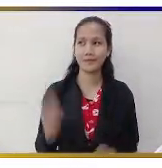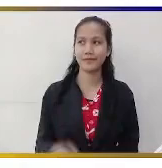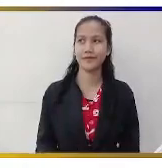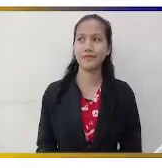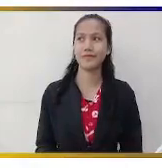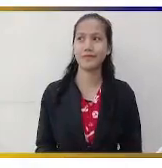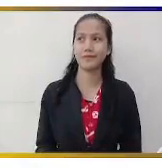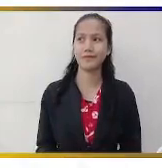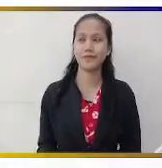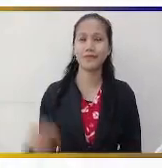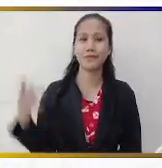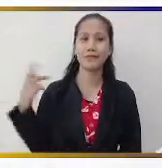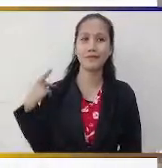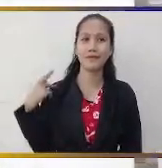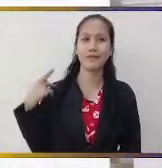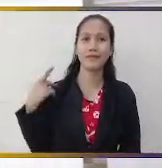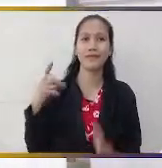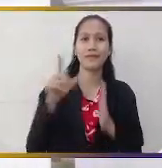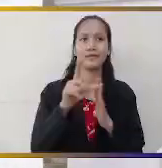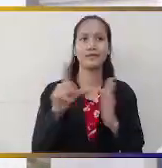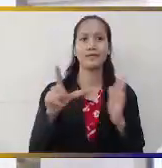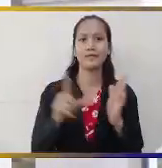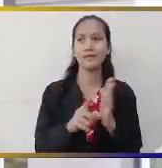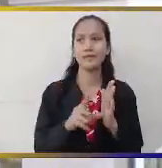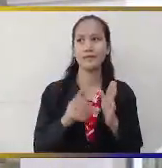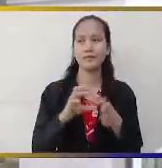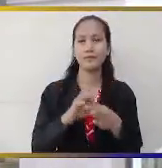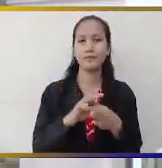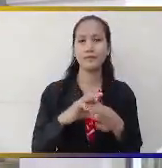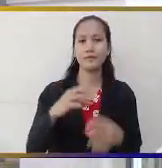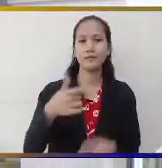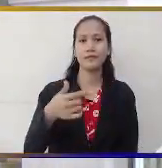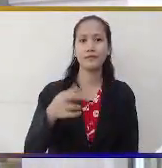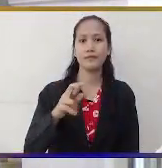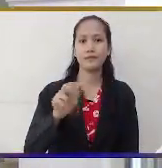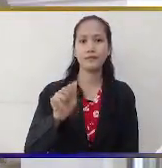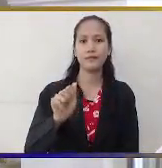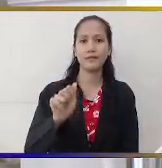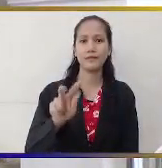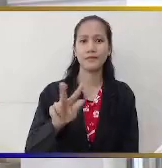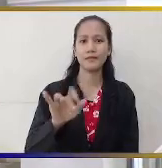There's the law of gravity. If I let go of this,